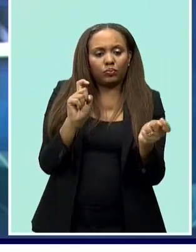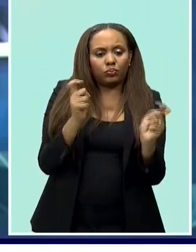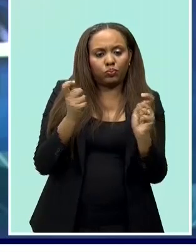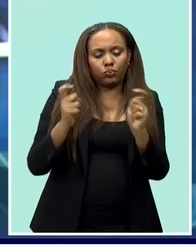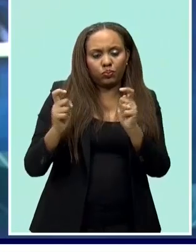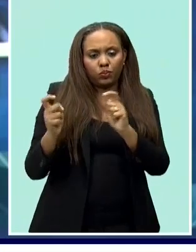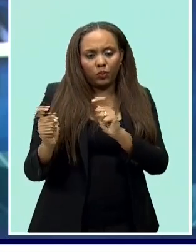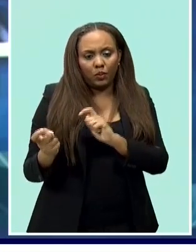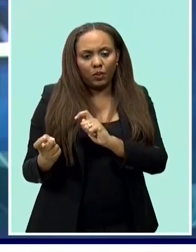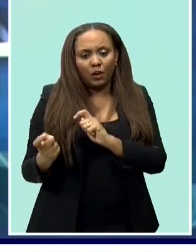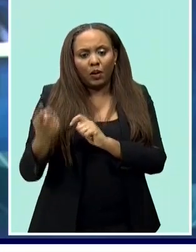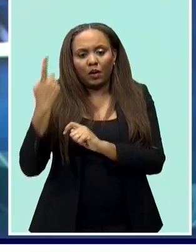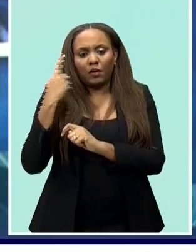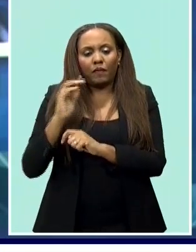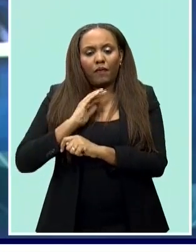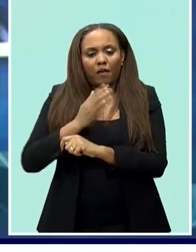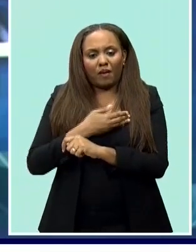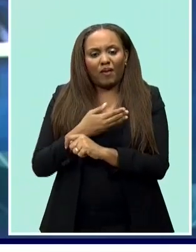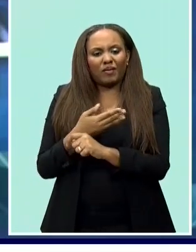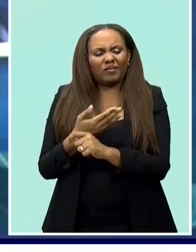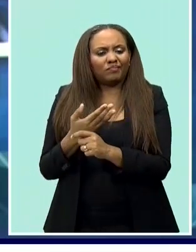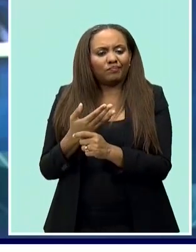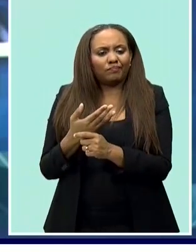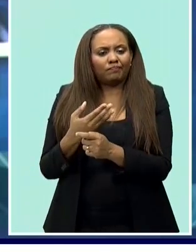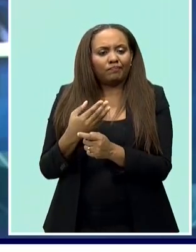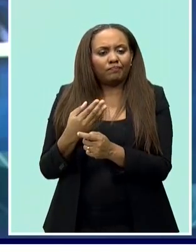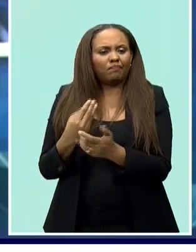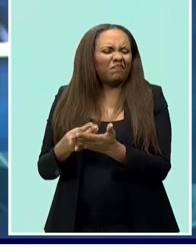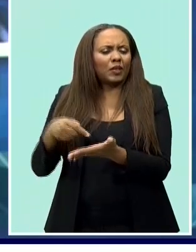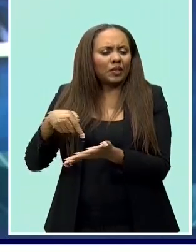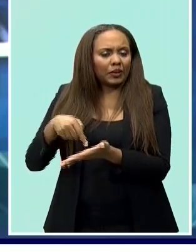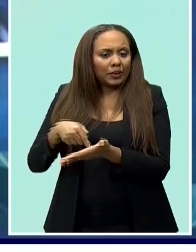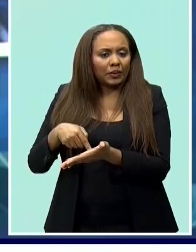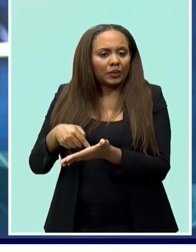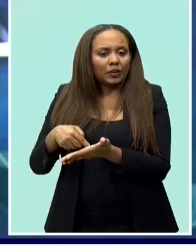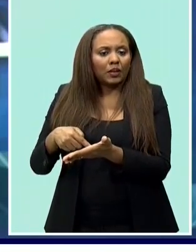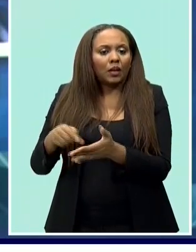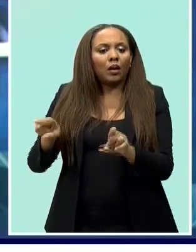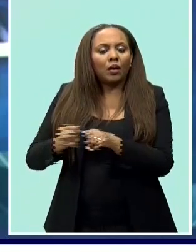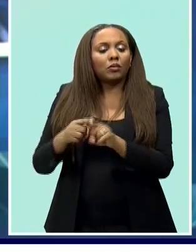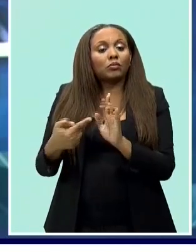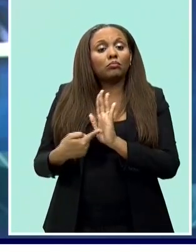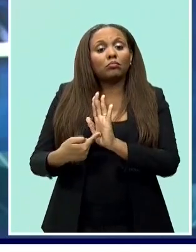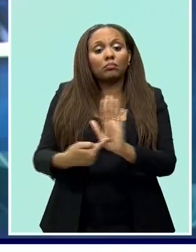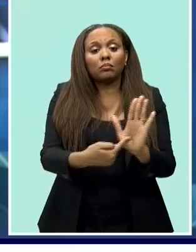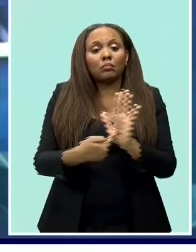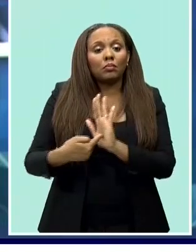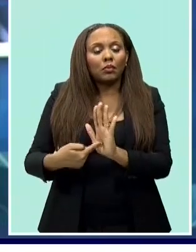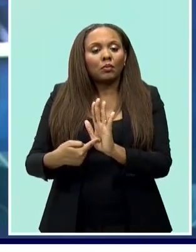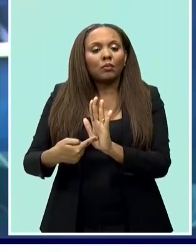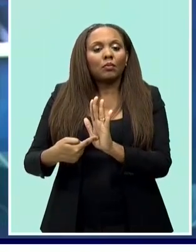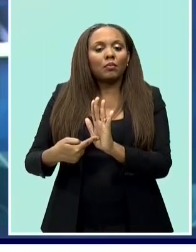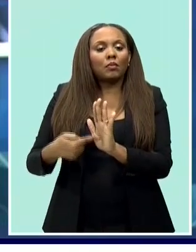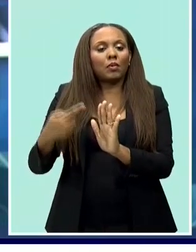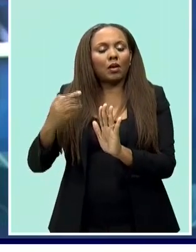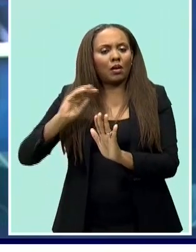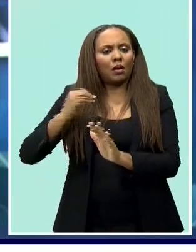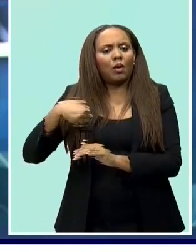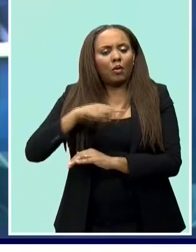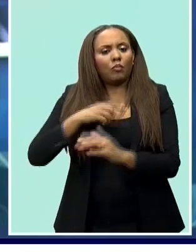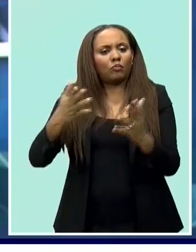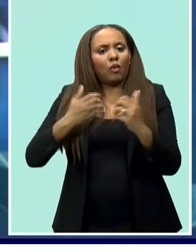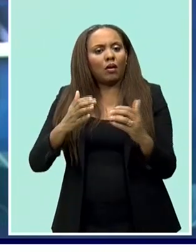following the restructuring of its local currency debt. The agency said it also reflects the expectation that the improving policy framework